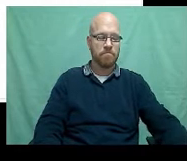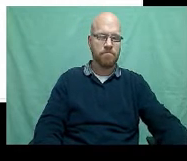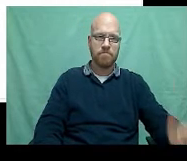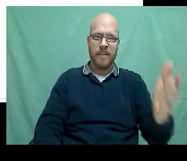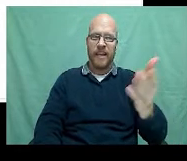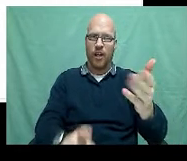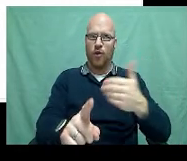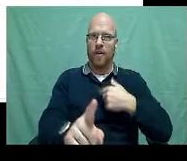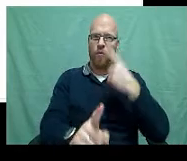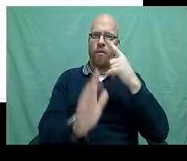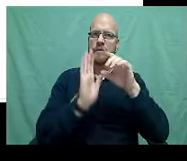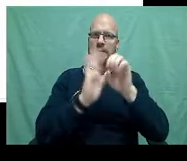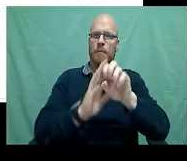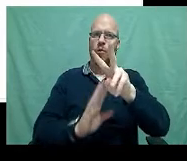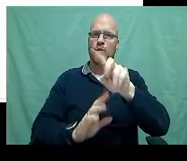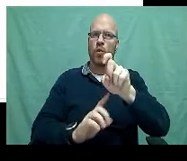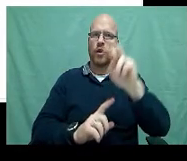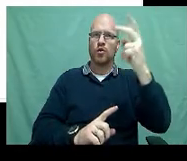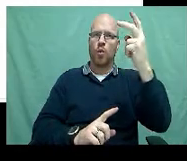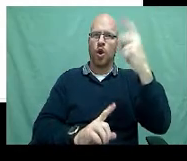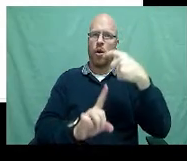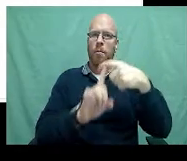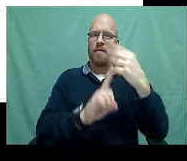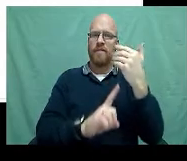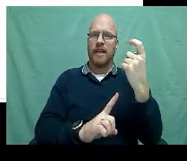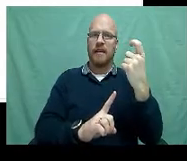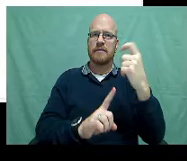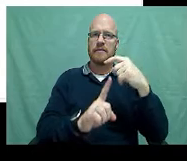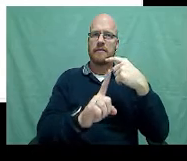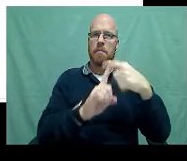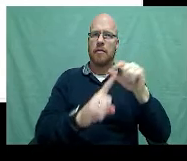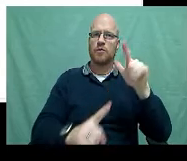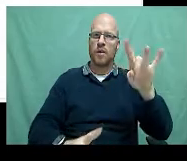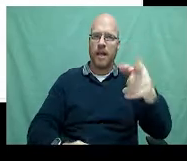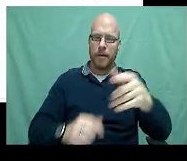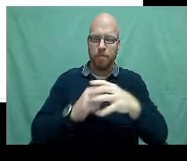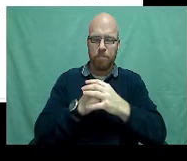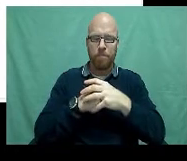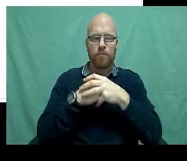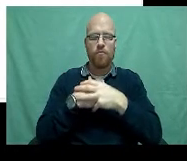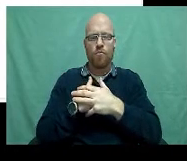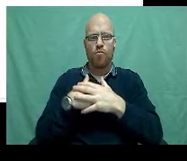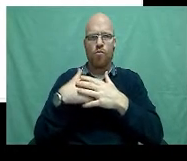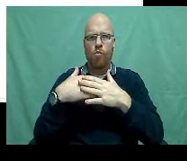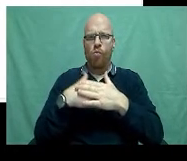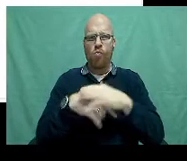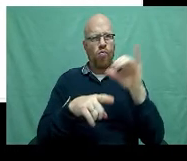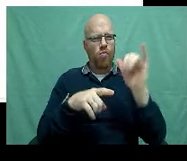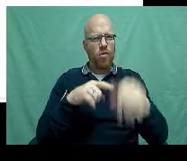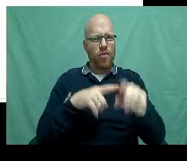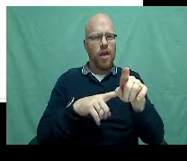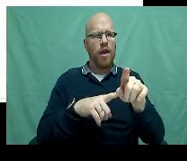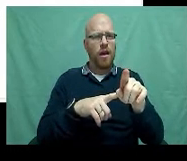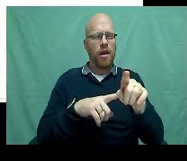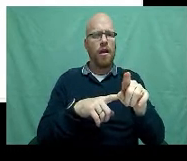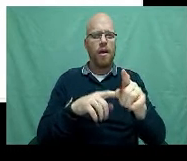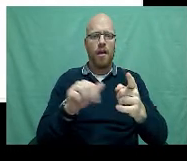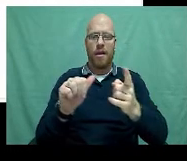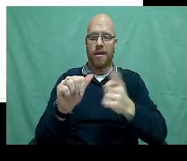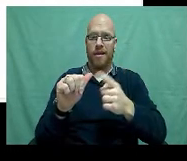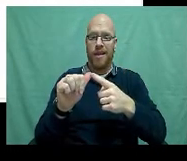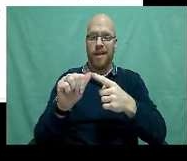One example we have is 2x squared plus 15x plus 28. We'll use this to go through the process.